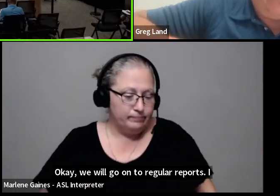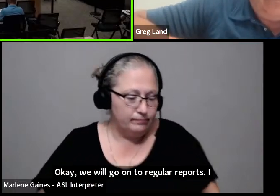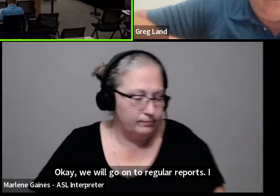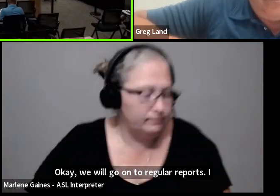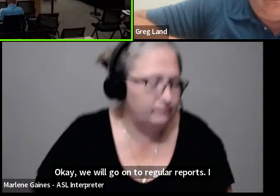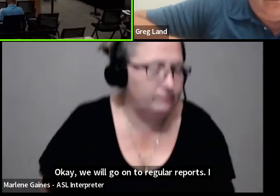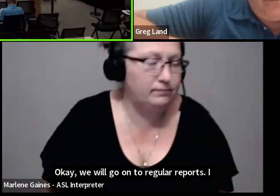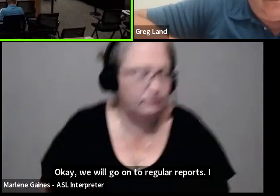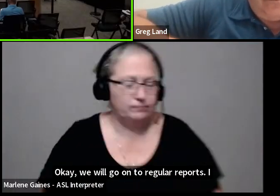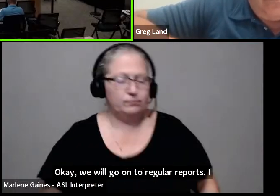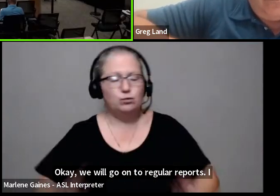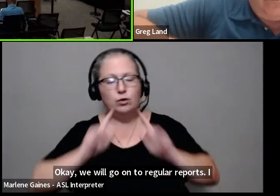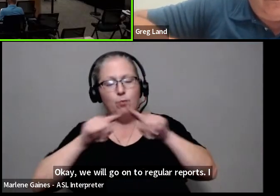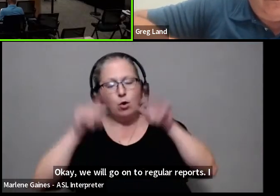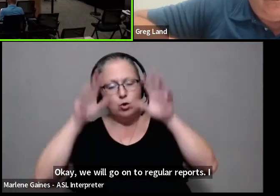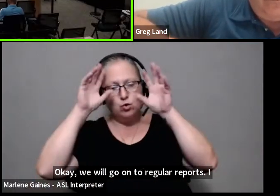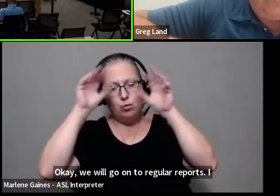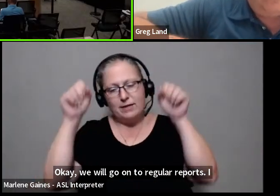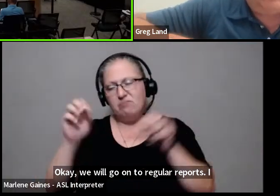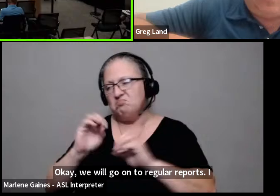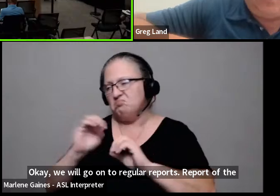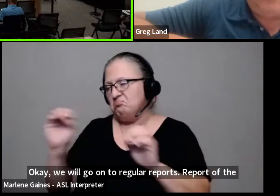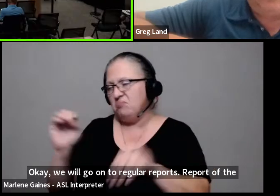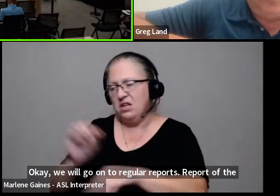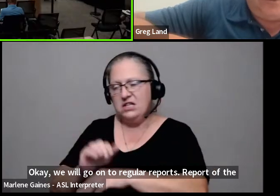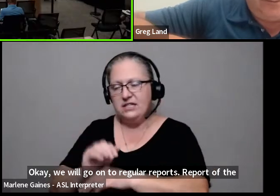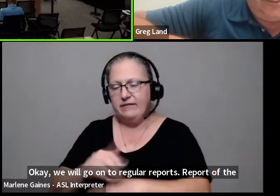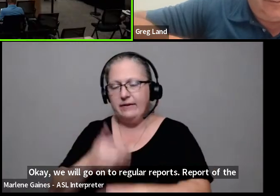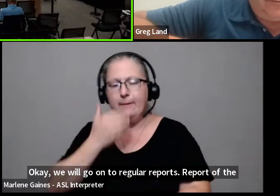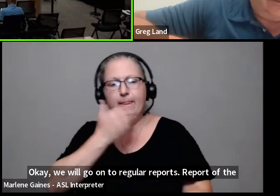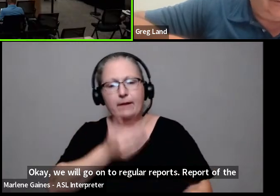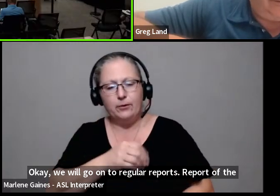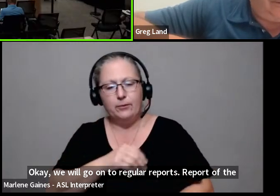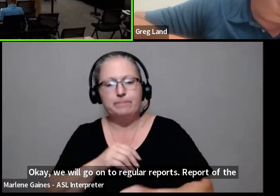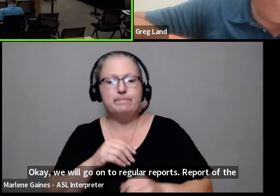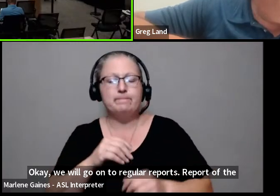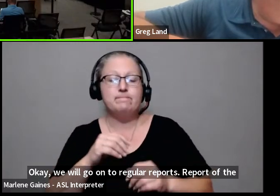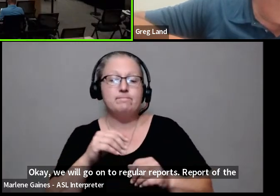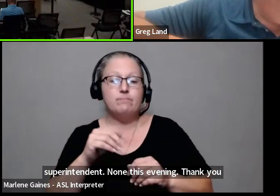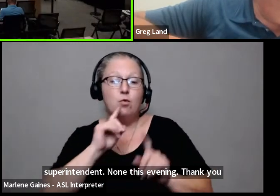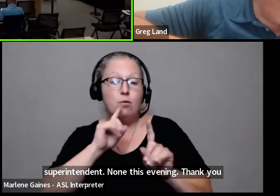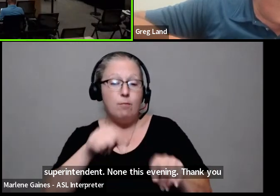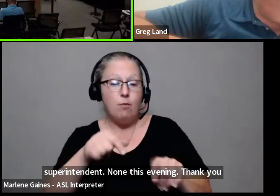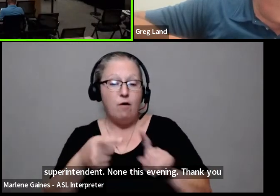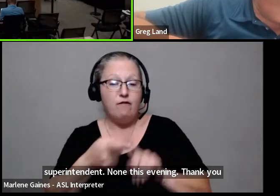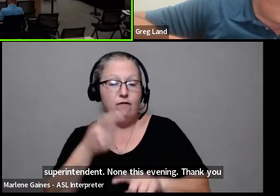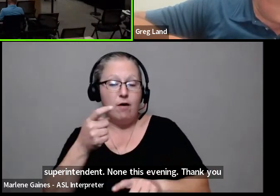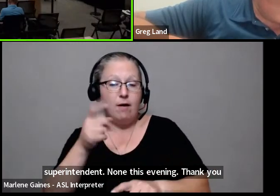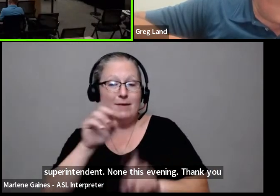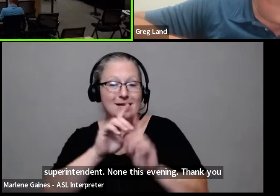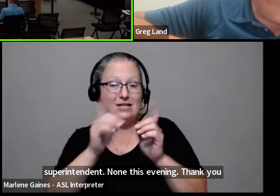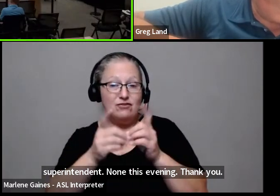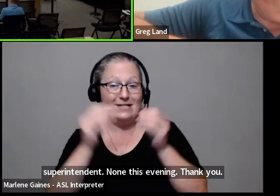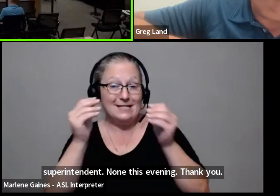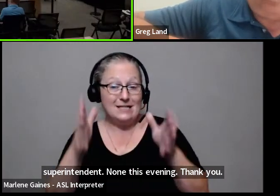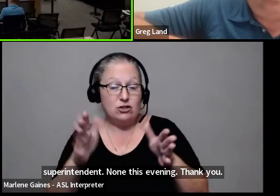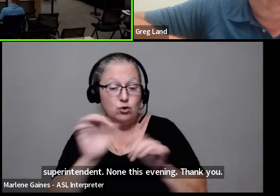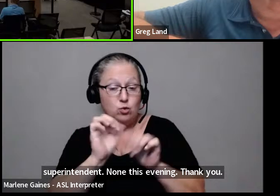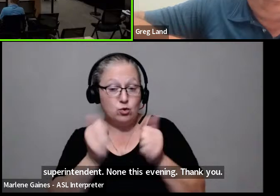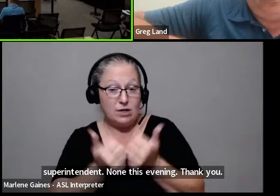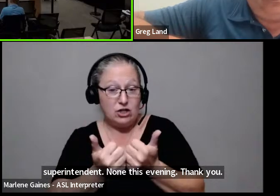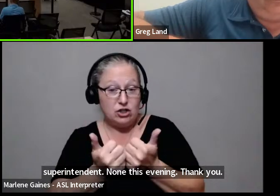Report of the superintendent. None this evening. Thank you. Thank you. Report from the District Teachers